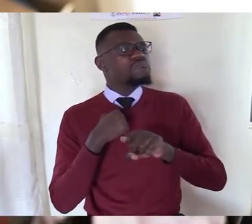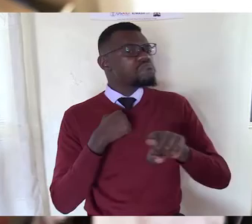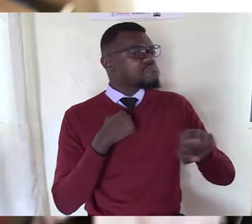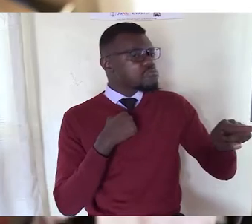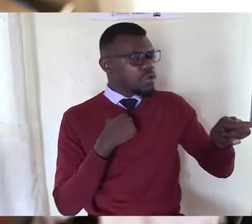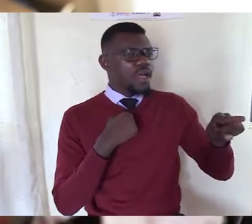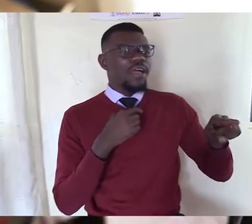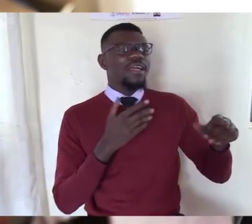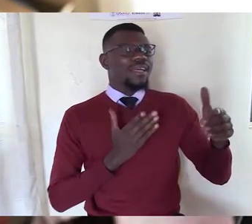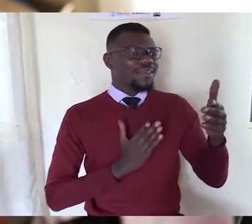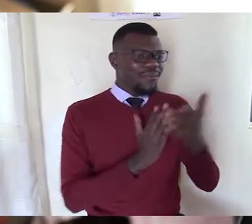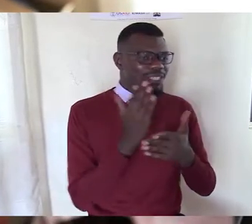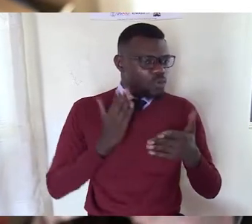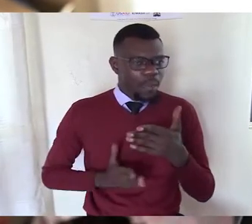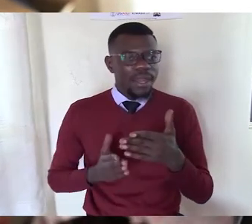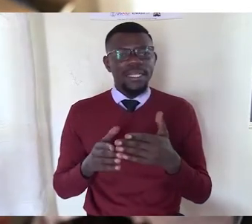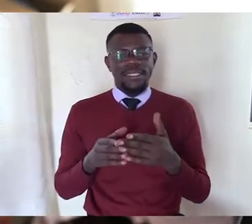violation of human rights.